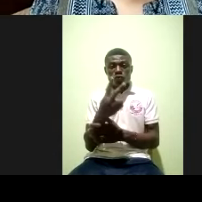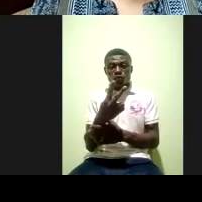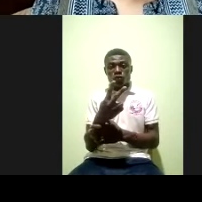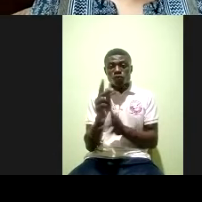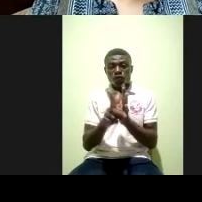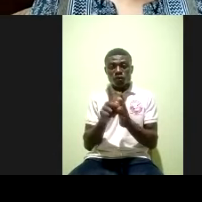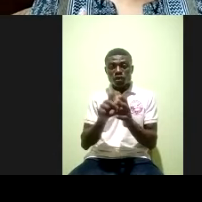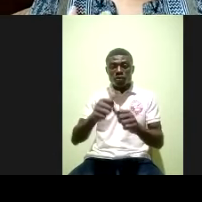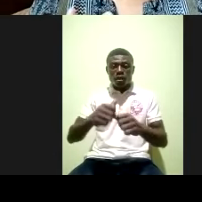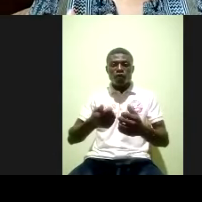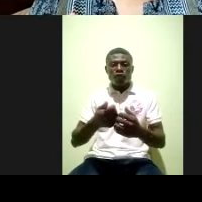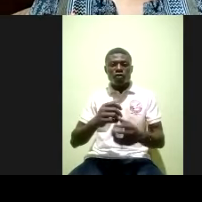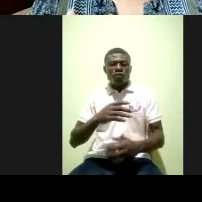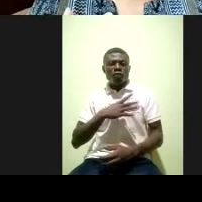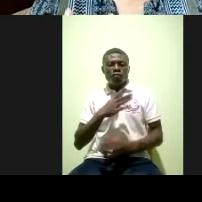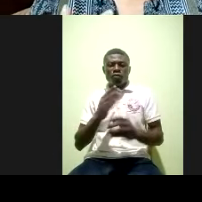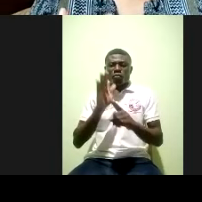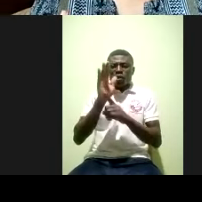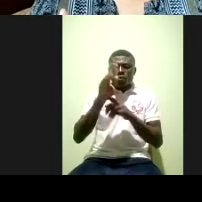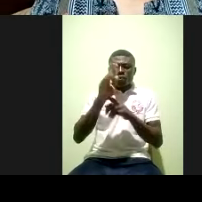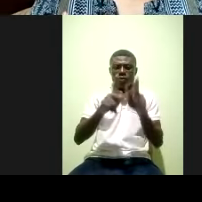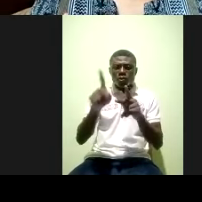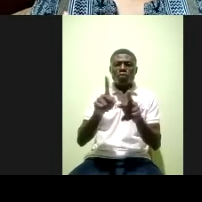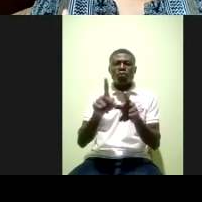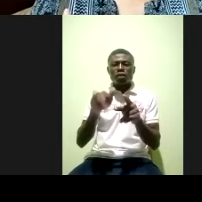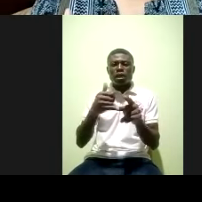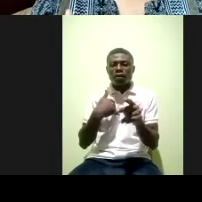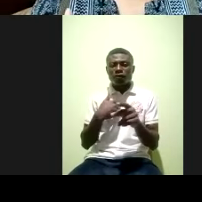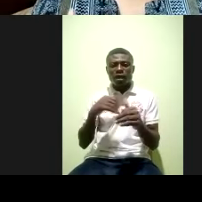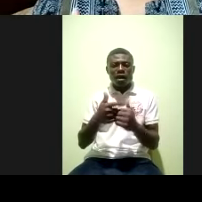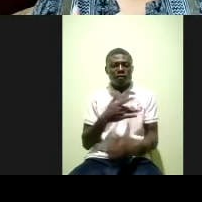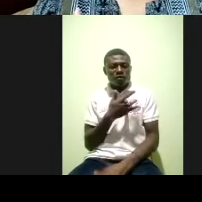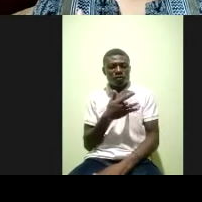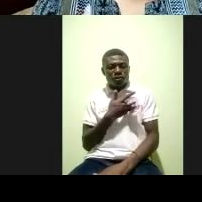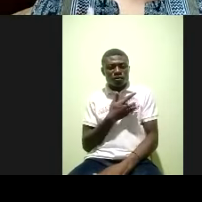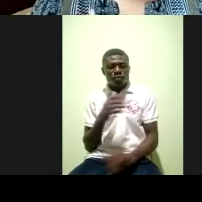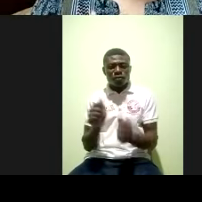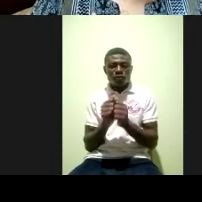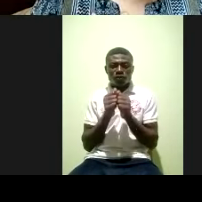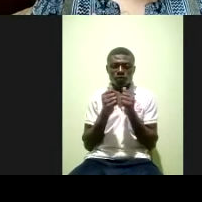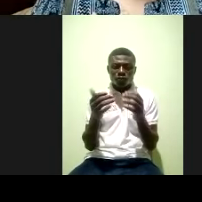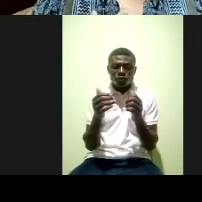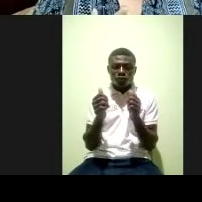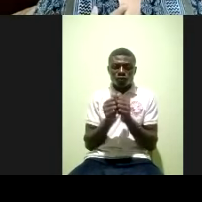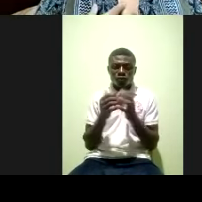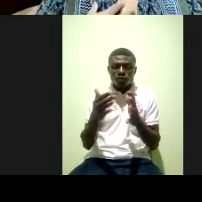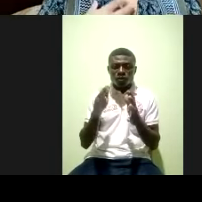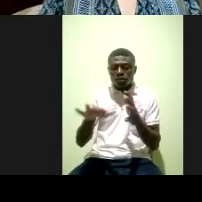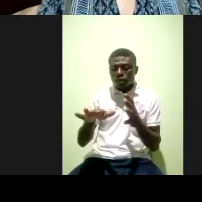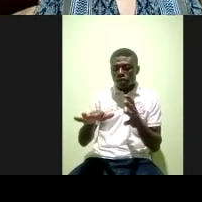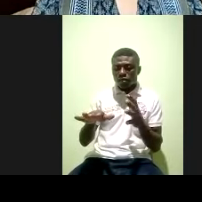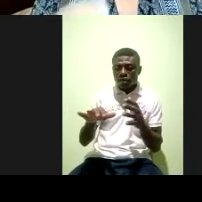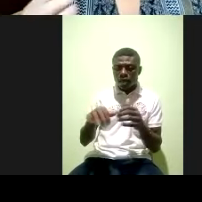famous dyslexics, and another one how it feels like with with a child who has a writing